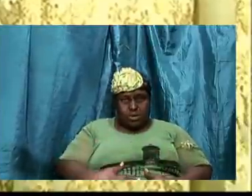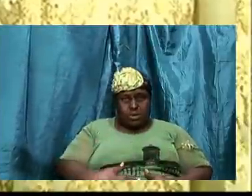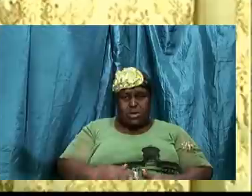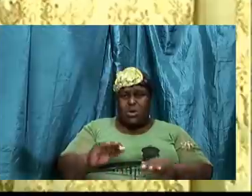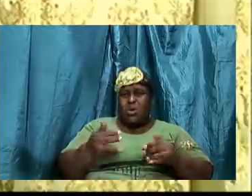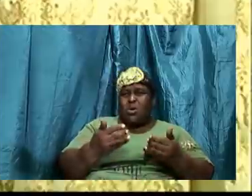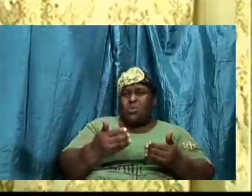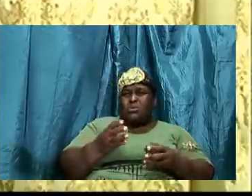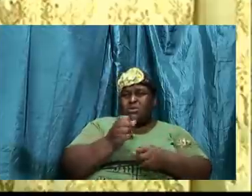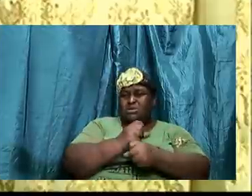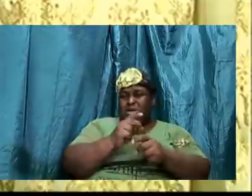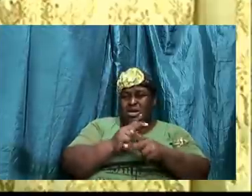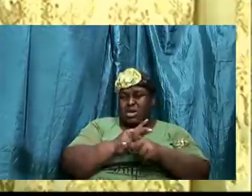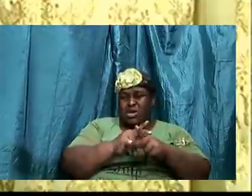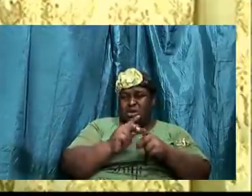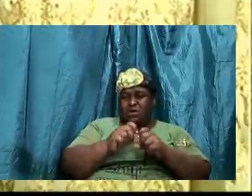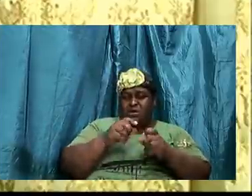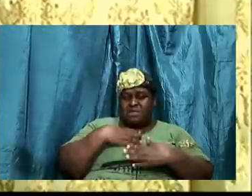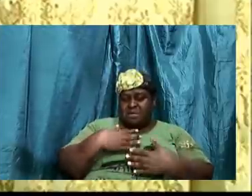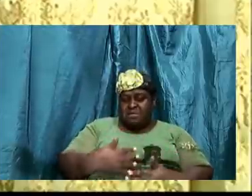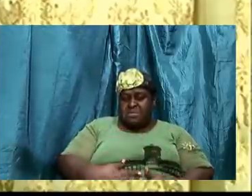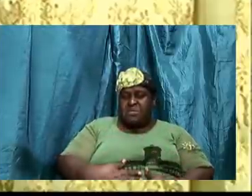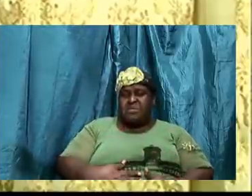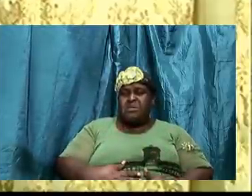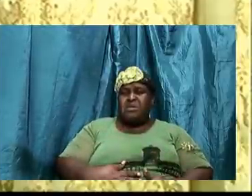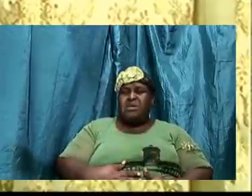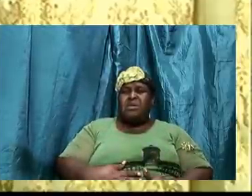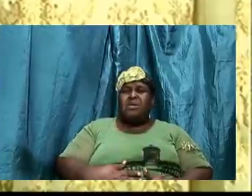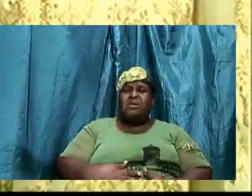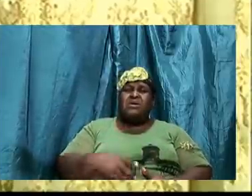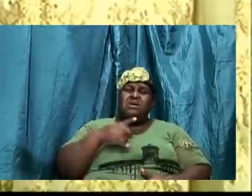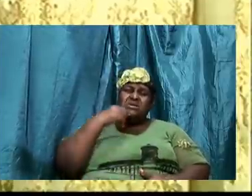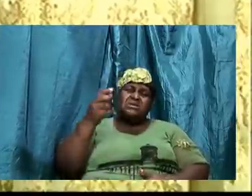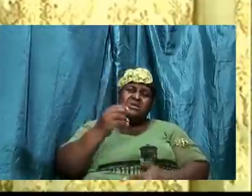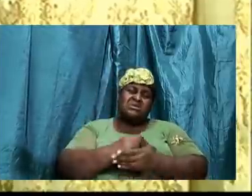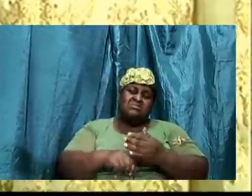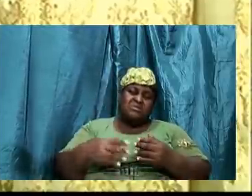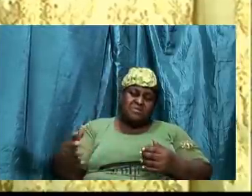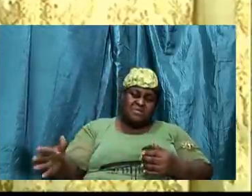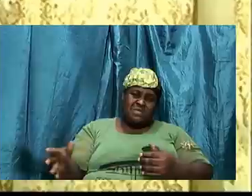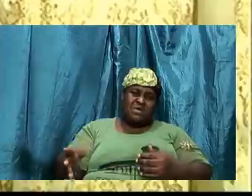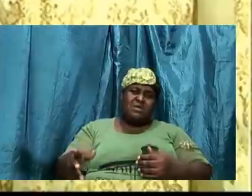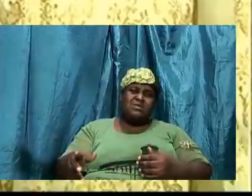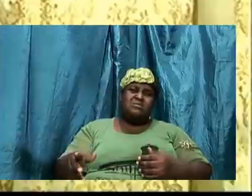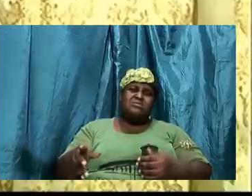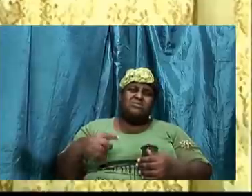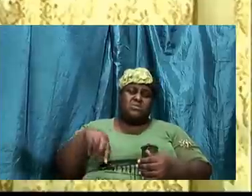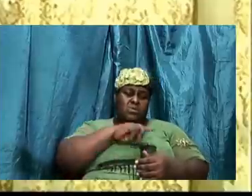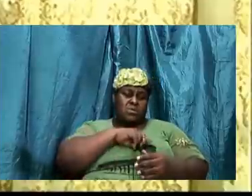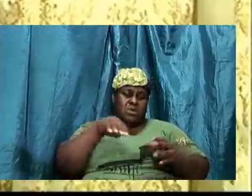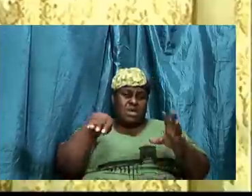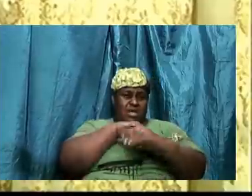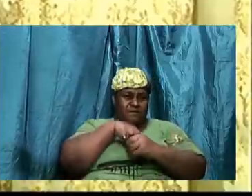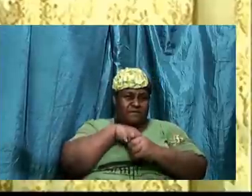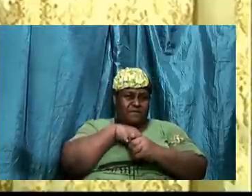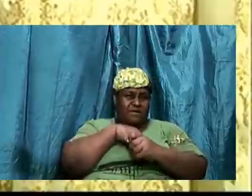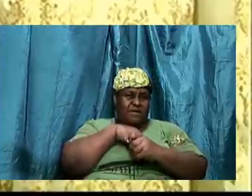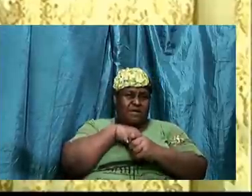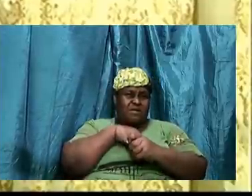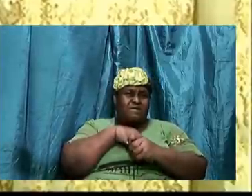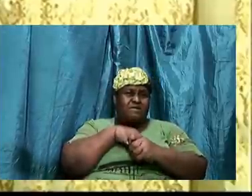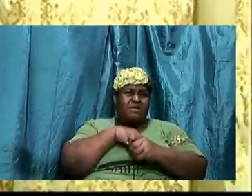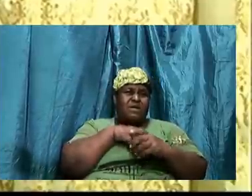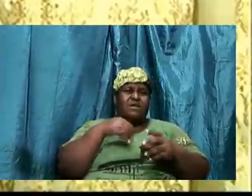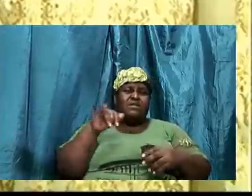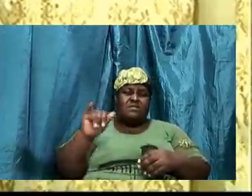made mention of some of the things that we partake in and things that would destroy the temple of